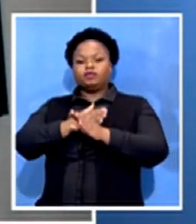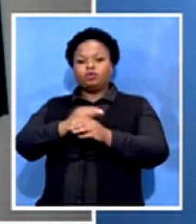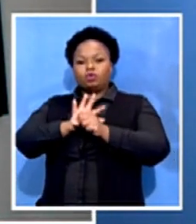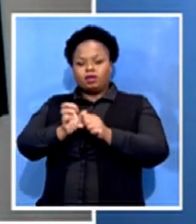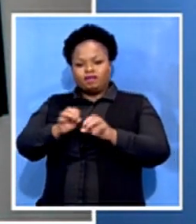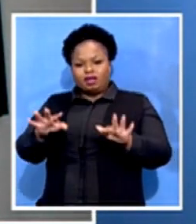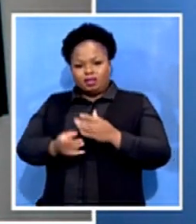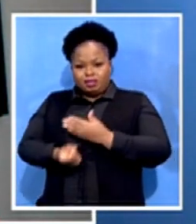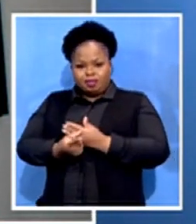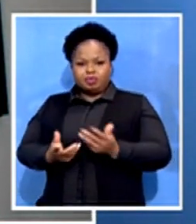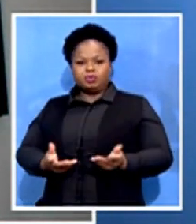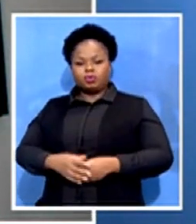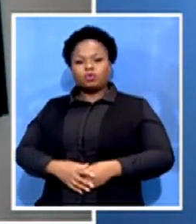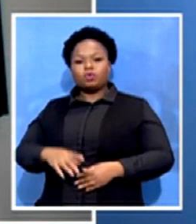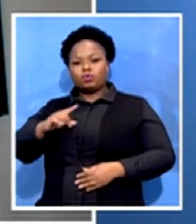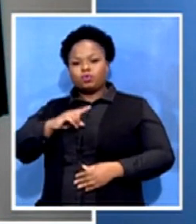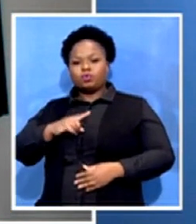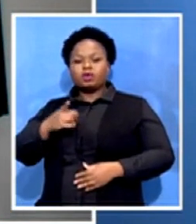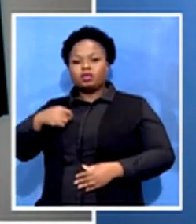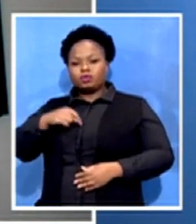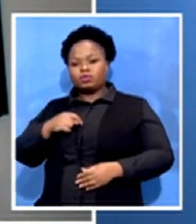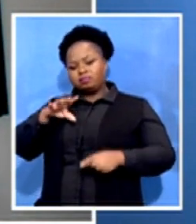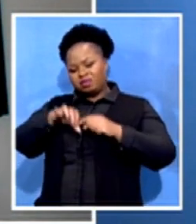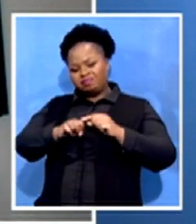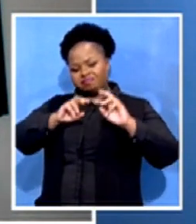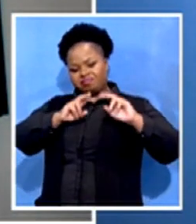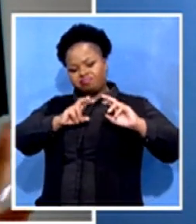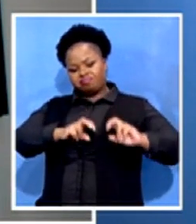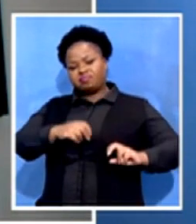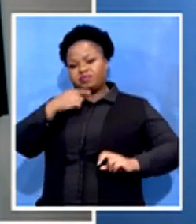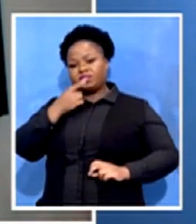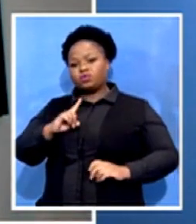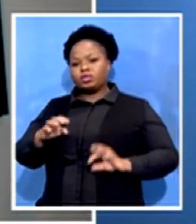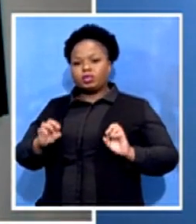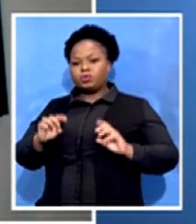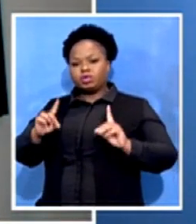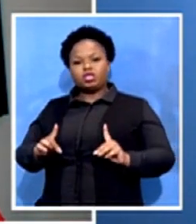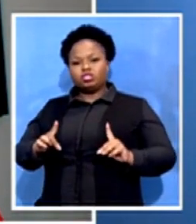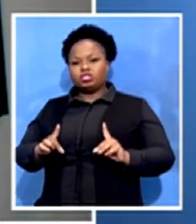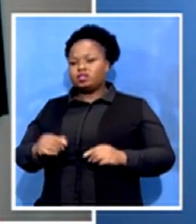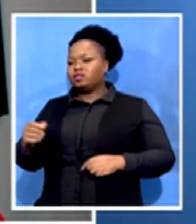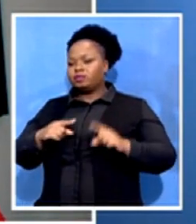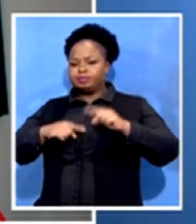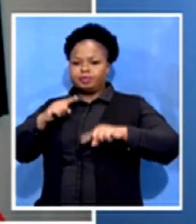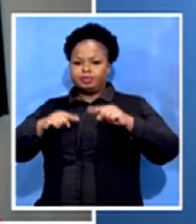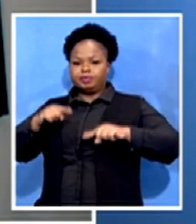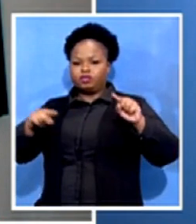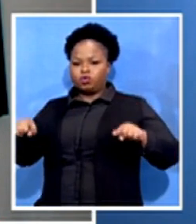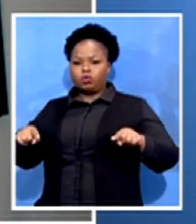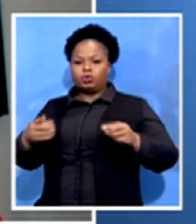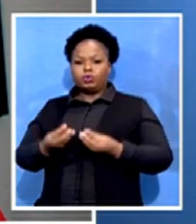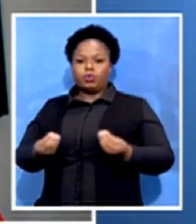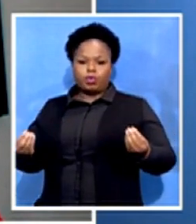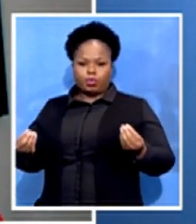picked up through research that education is not the same for all learners across the board. So that is why we were like,